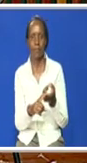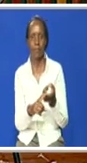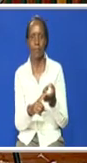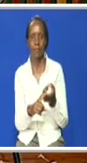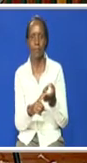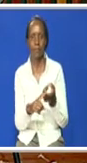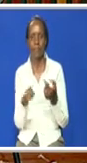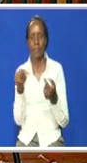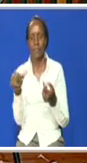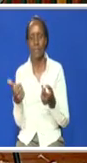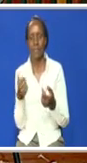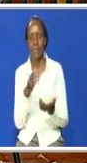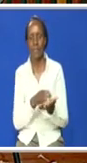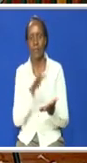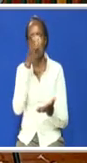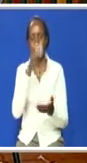another bottle top.